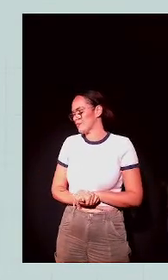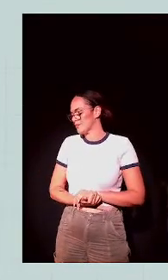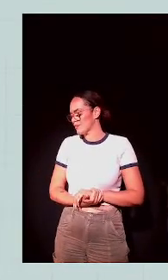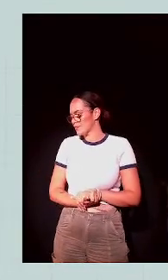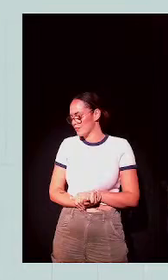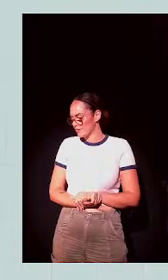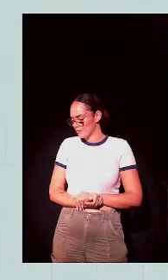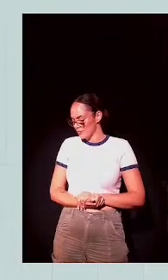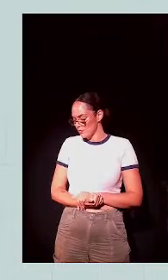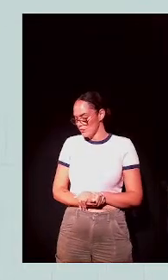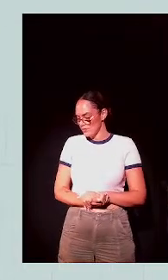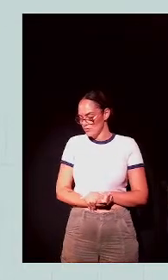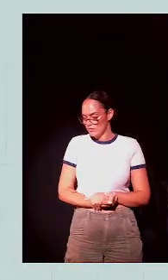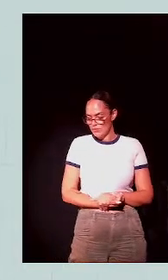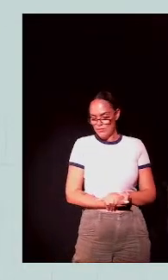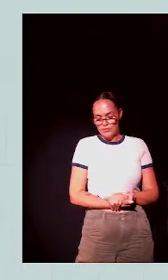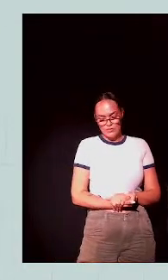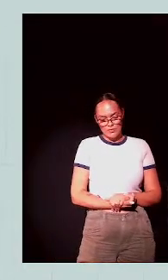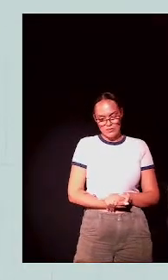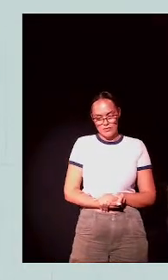Sorry.